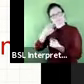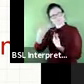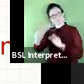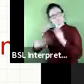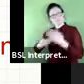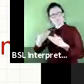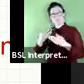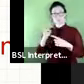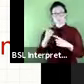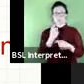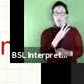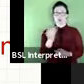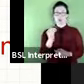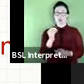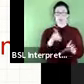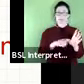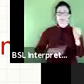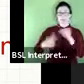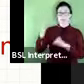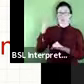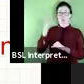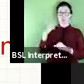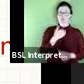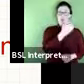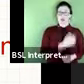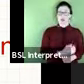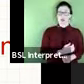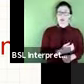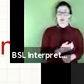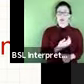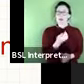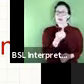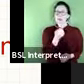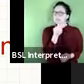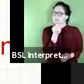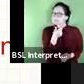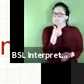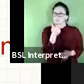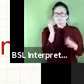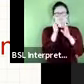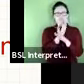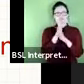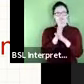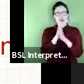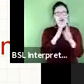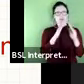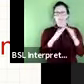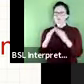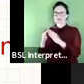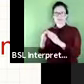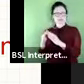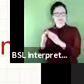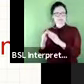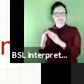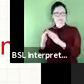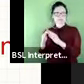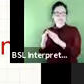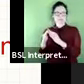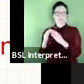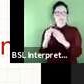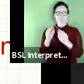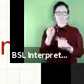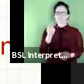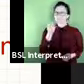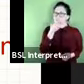30 years ago, almost no private valuable property. There were very,